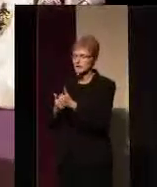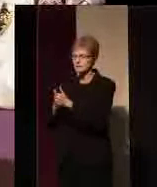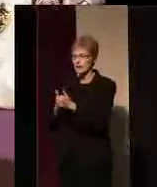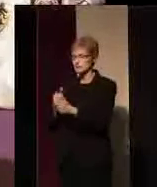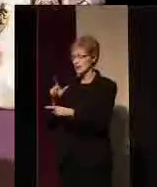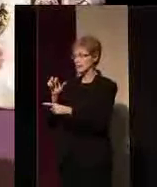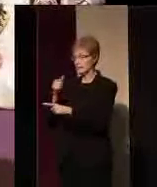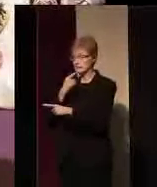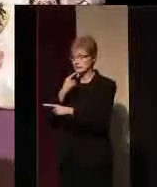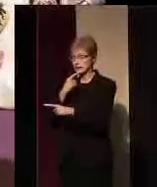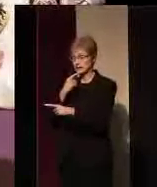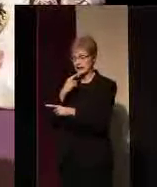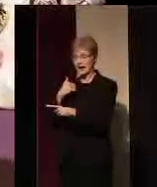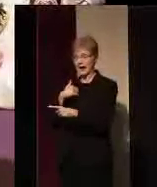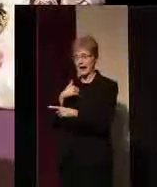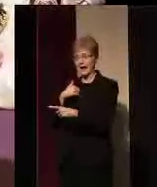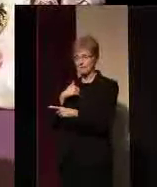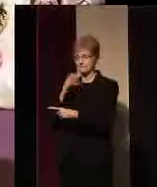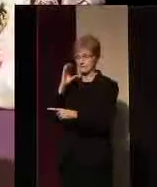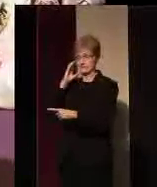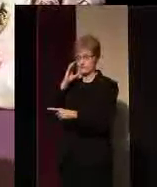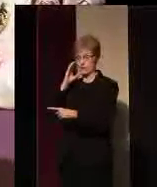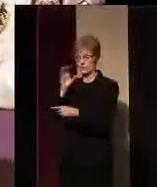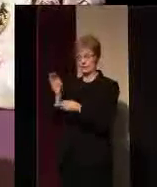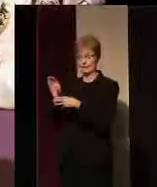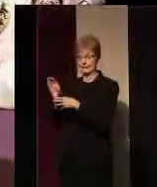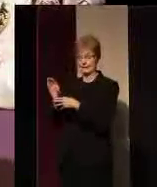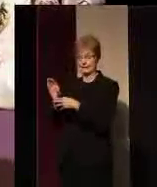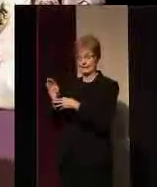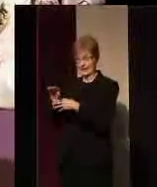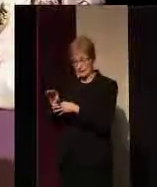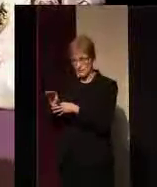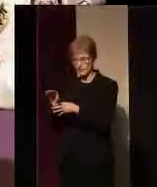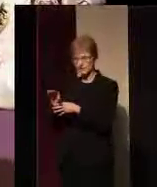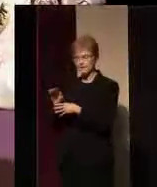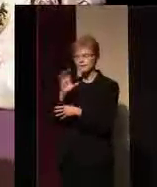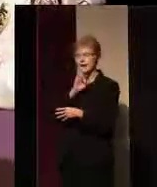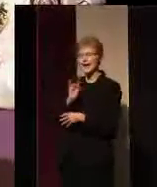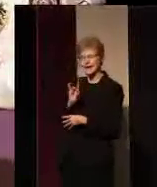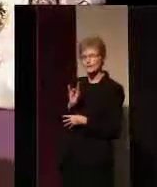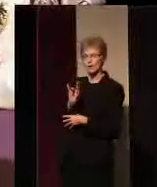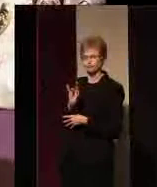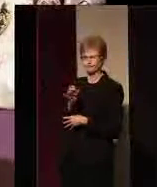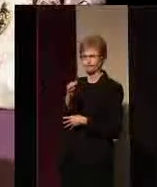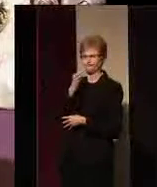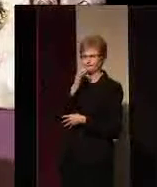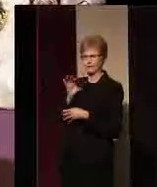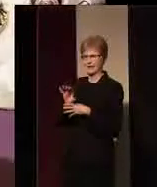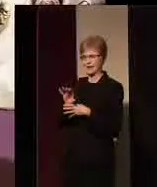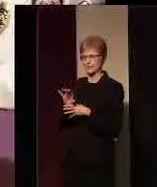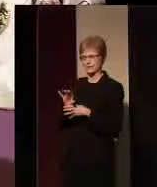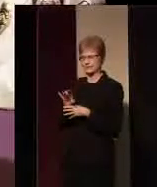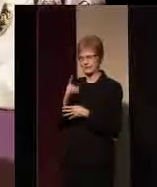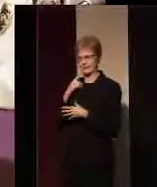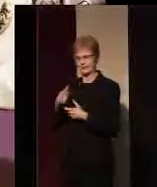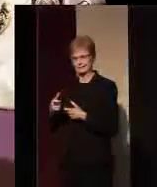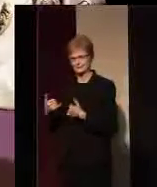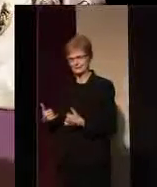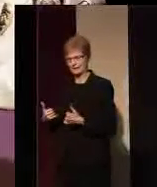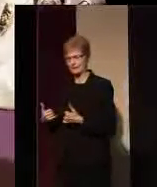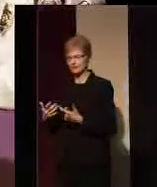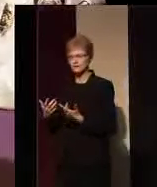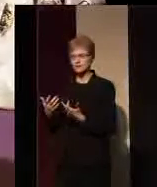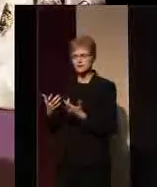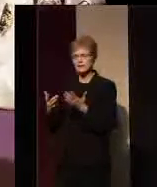Lisa pointed, I've got a camera on my phone. My 8-year-old knows how to use a camera. He's probably texting me right now. There